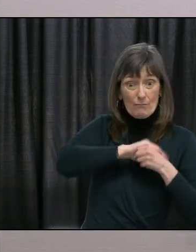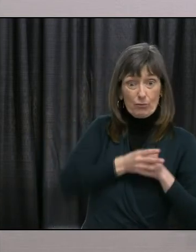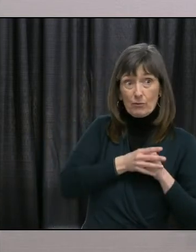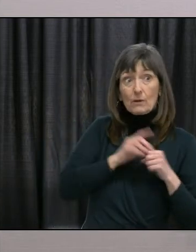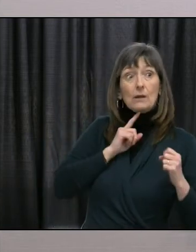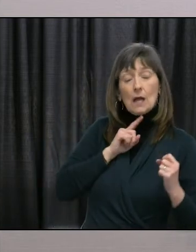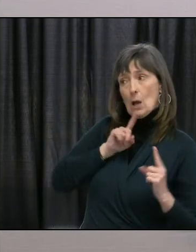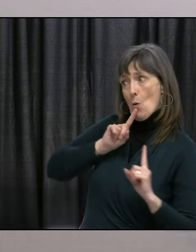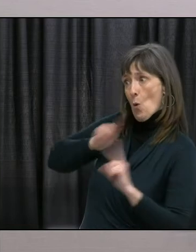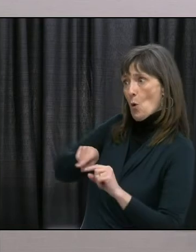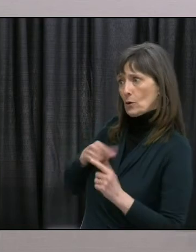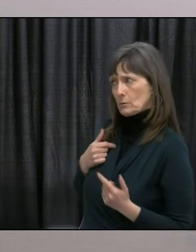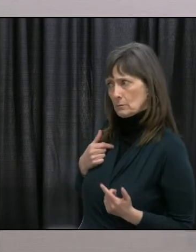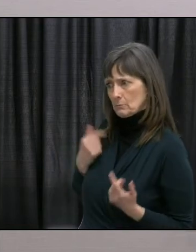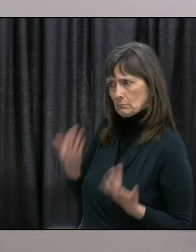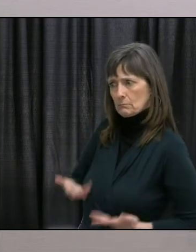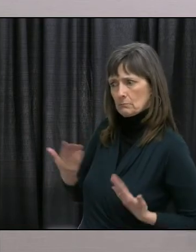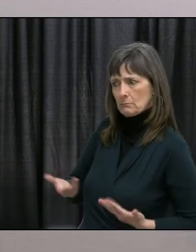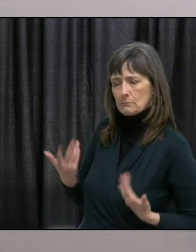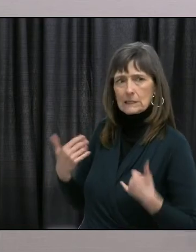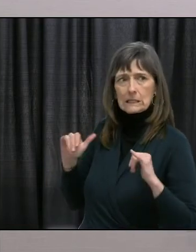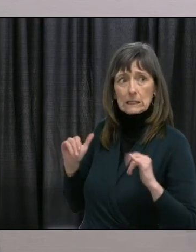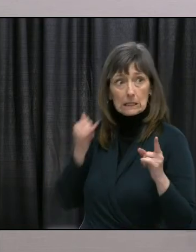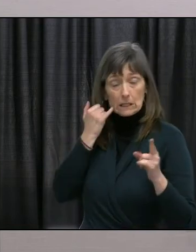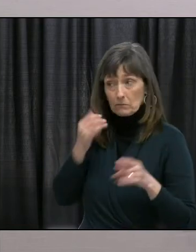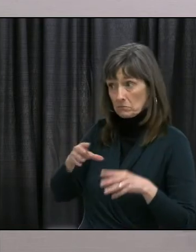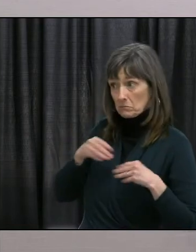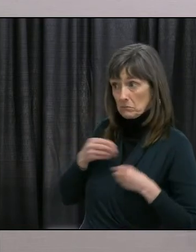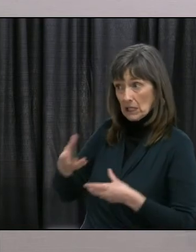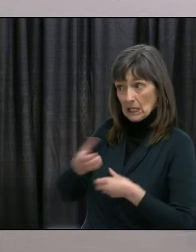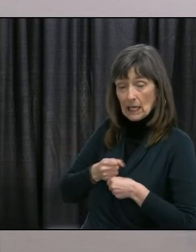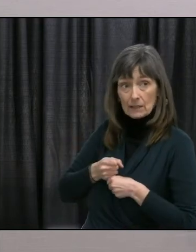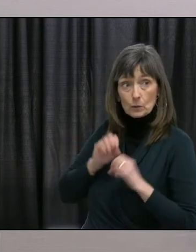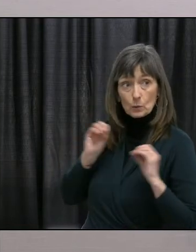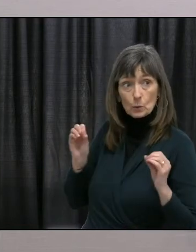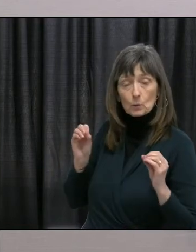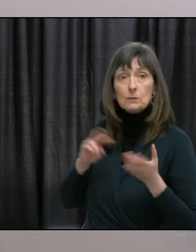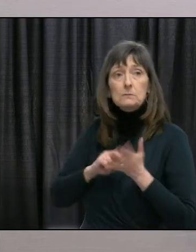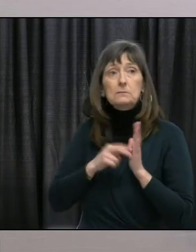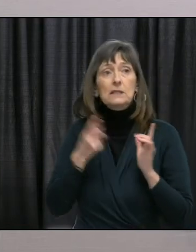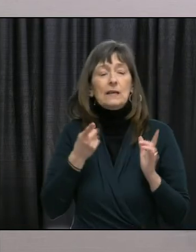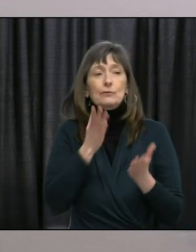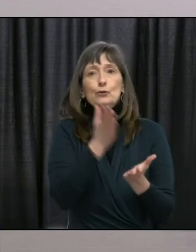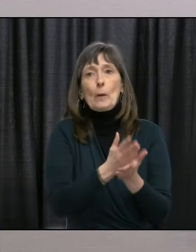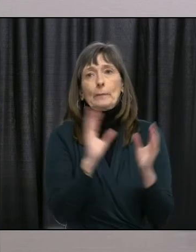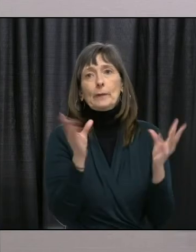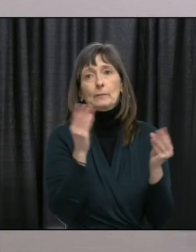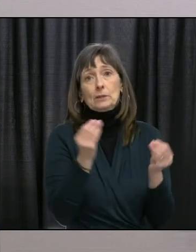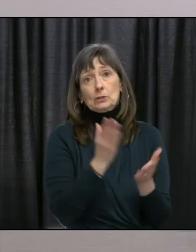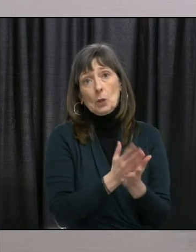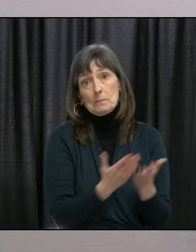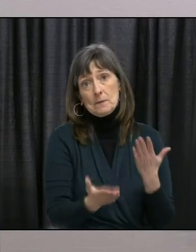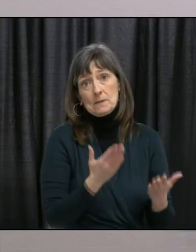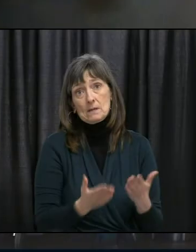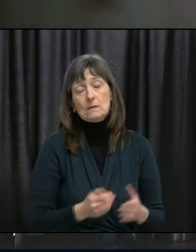time before they get that. If they don't receive more PPE, they might have to halt their services.